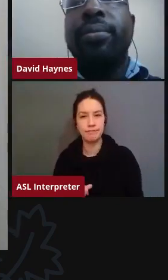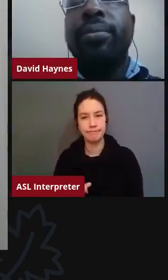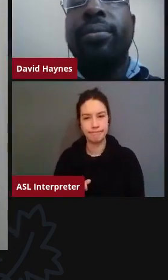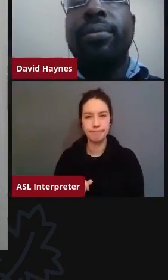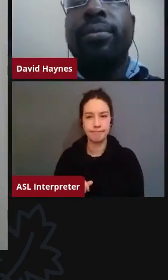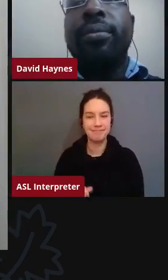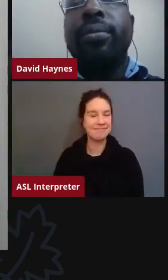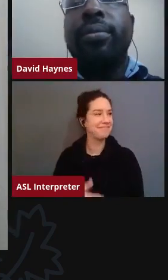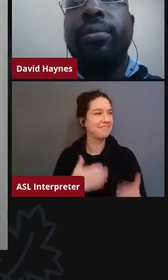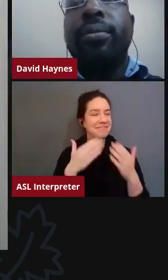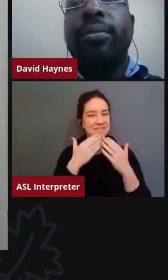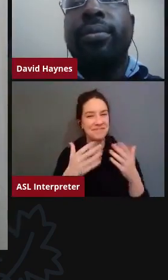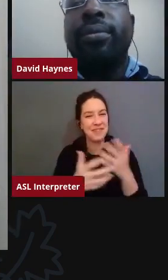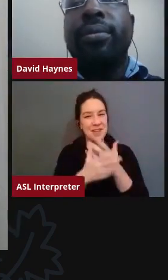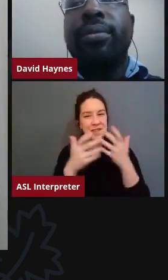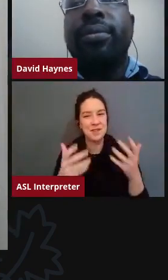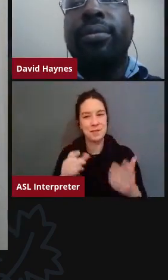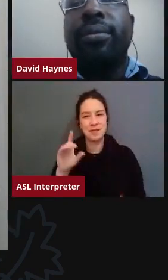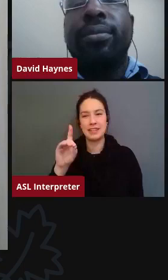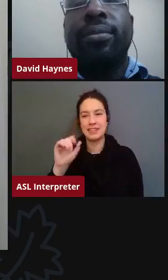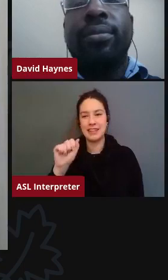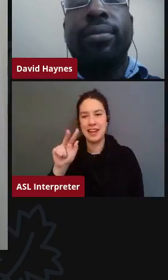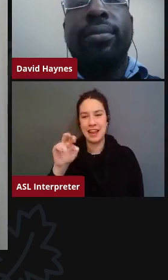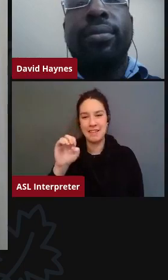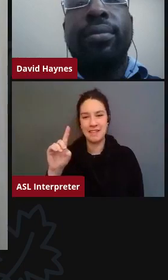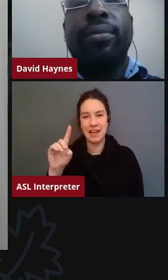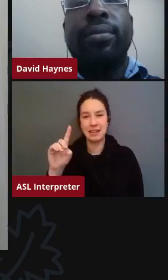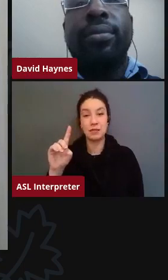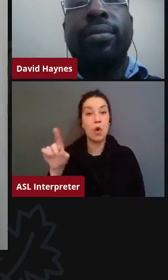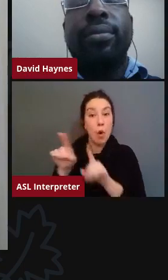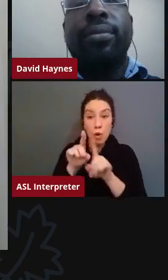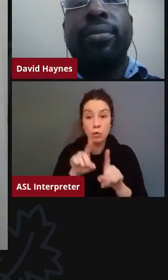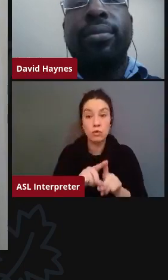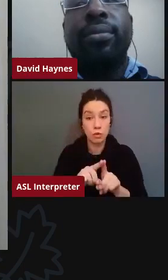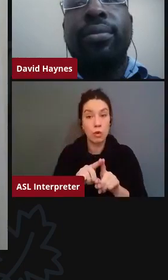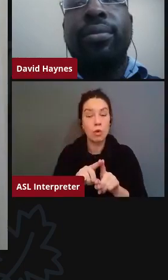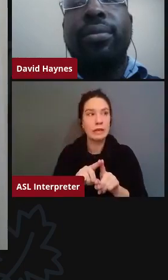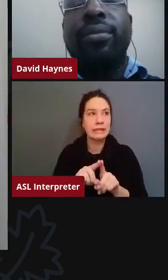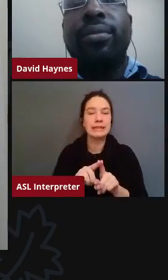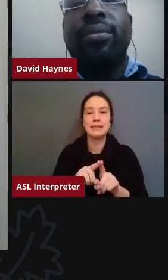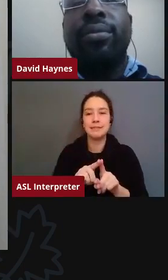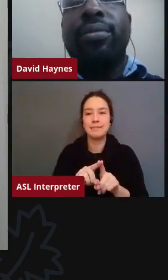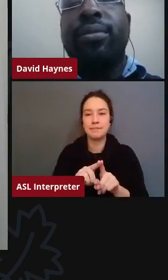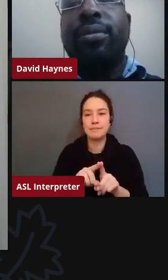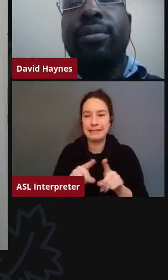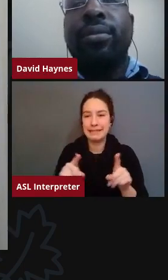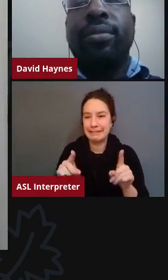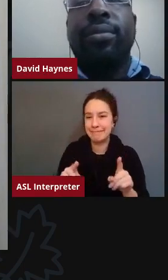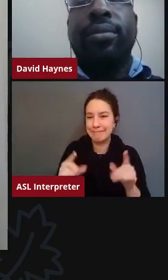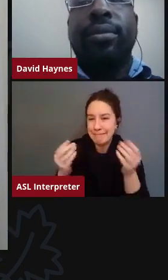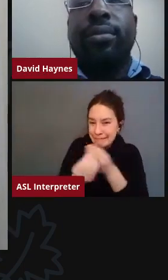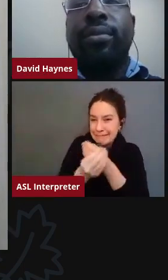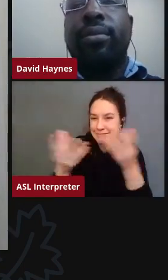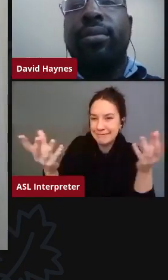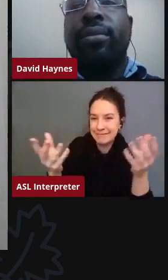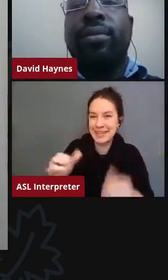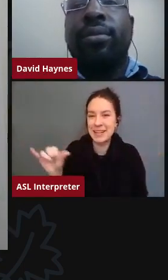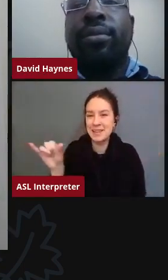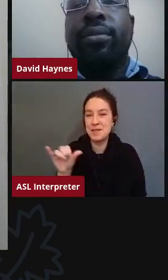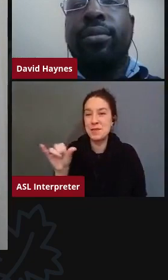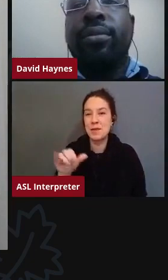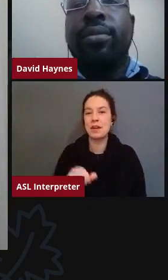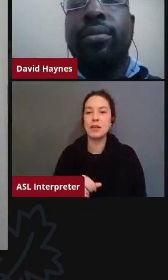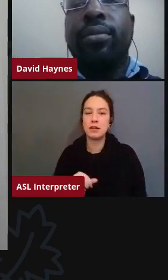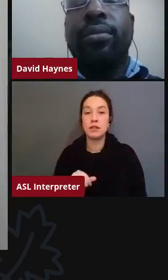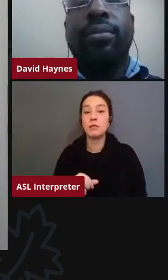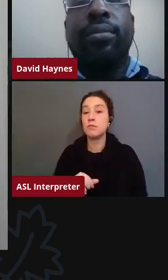so much, David. And I just want to say that it would be remiss of me to not tell you that because